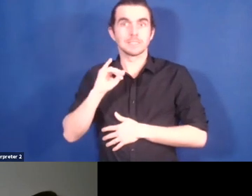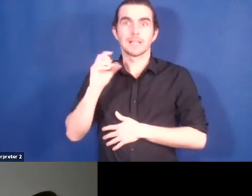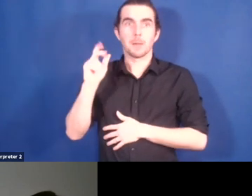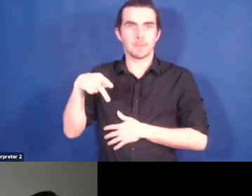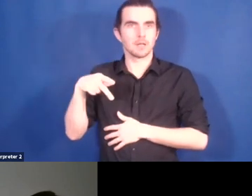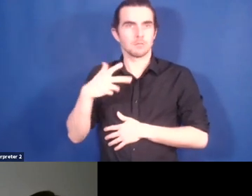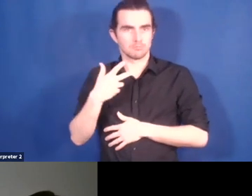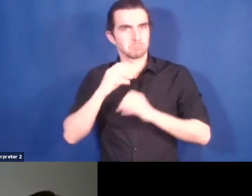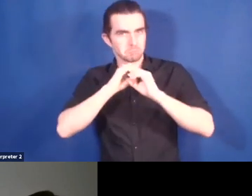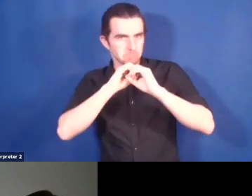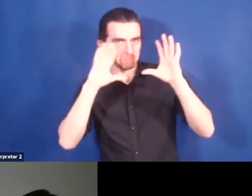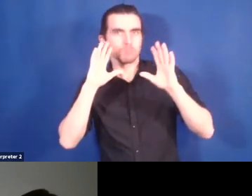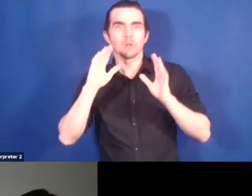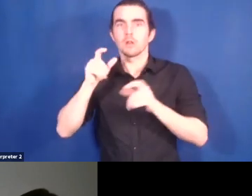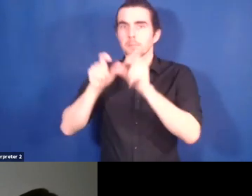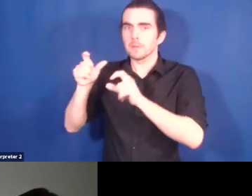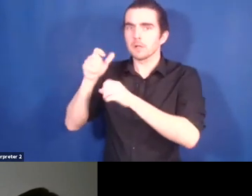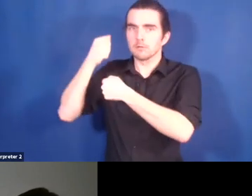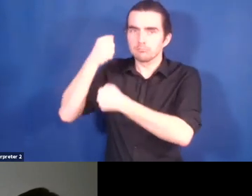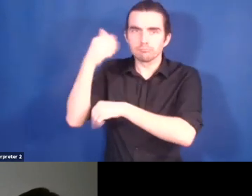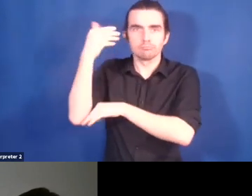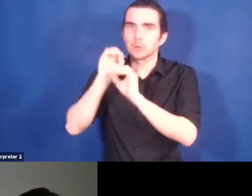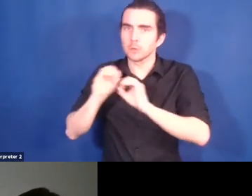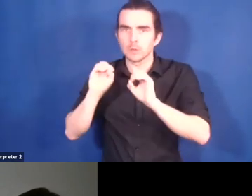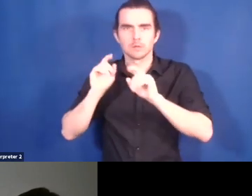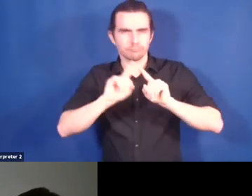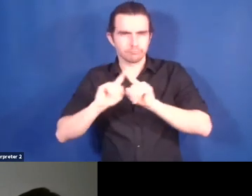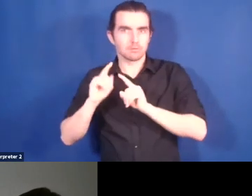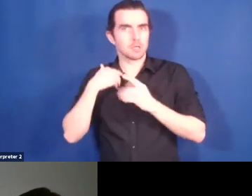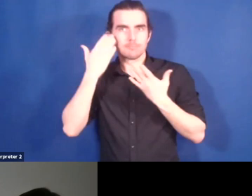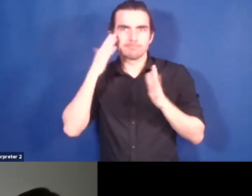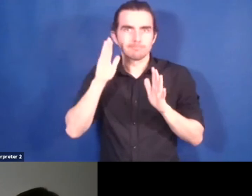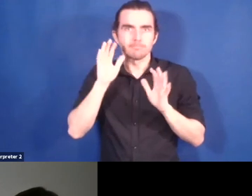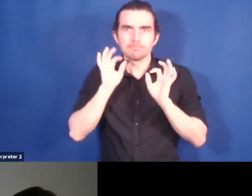How does UNHCR view all these mixed movements?